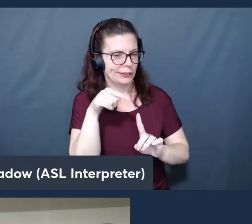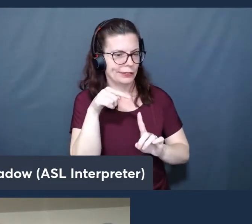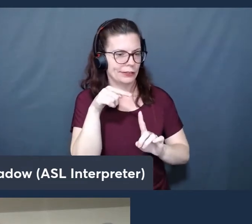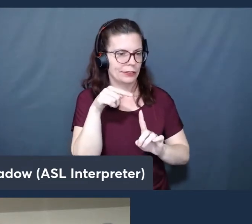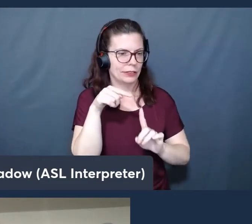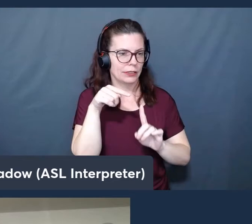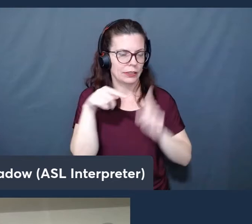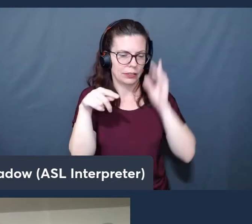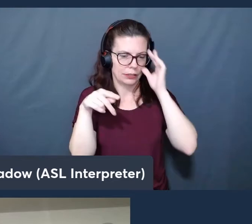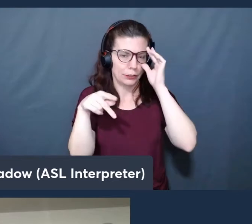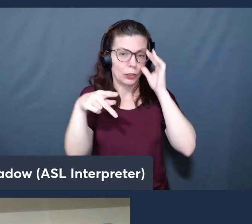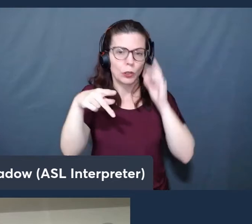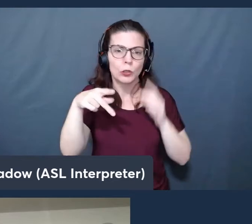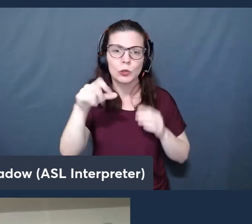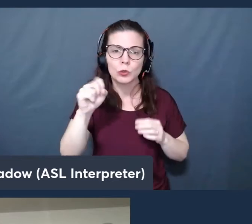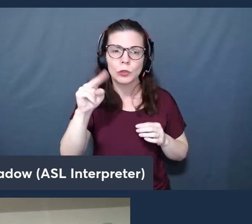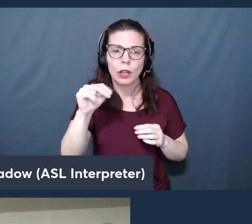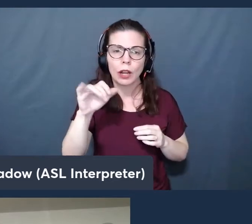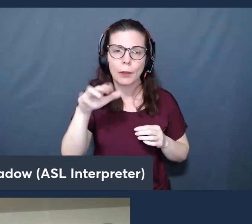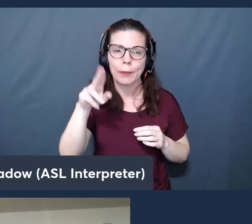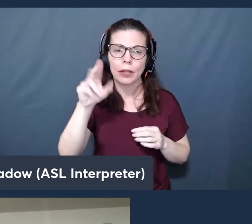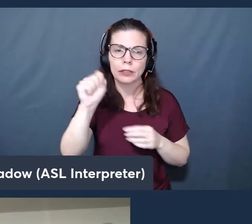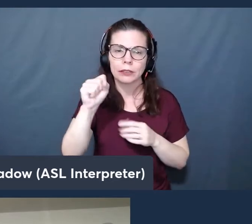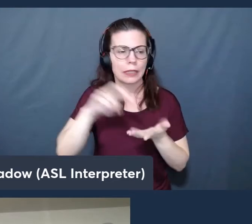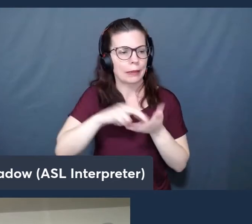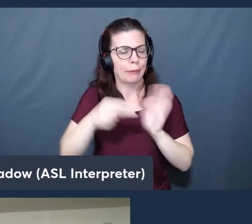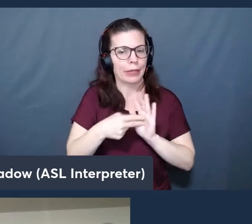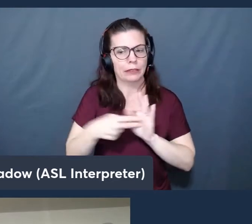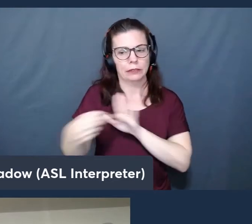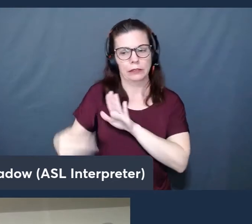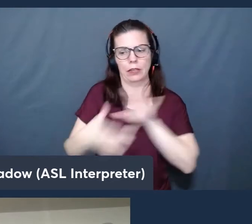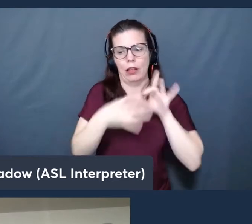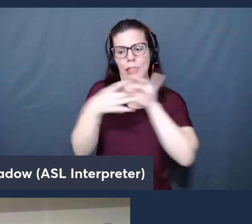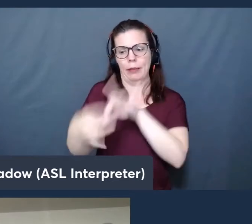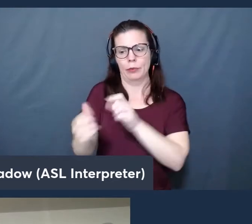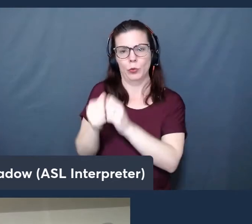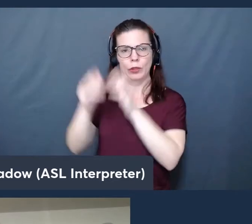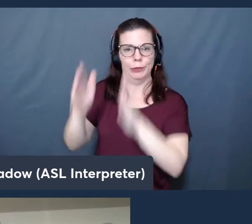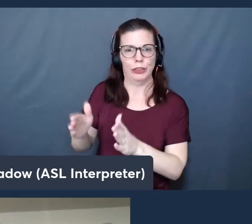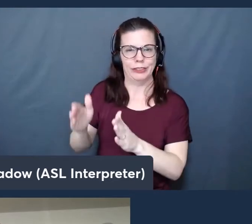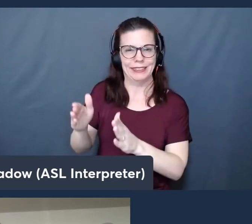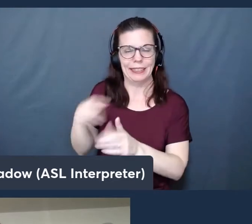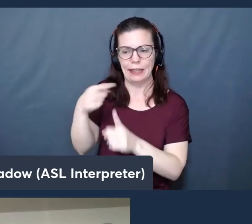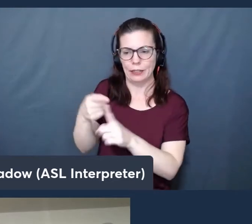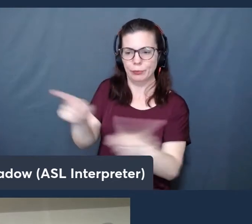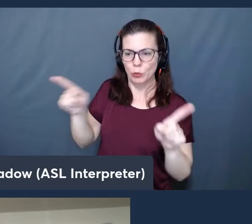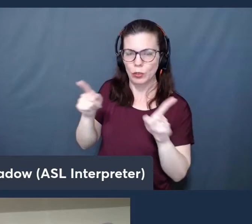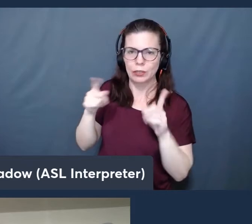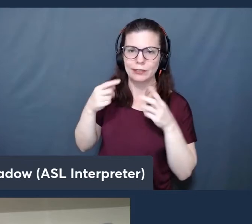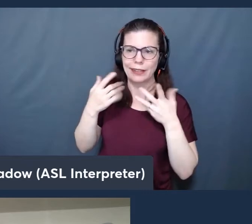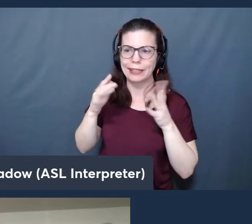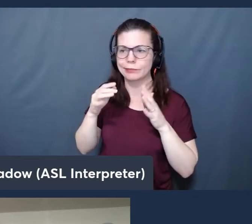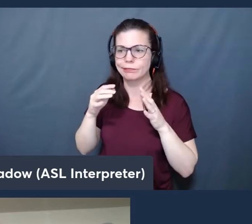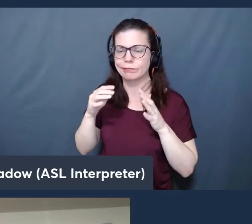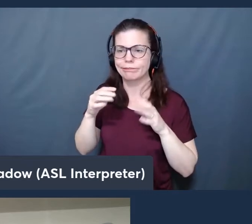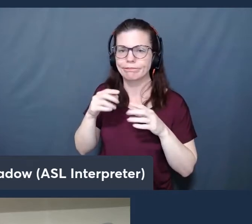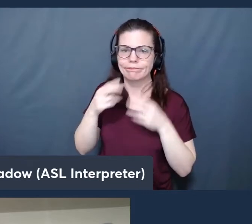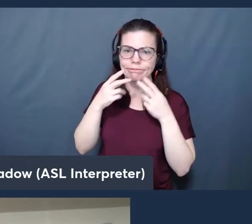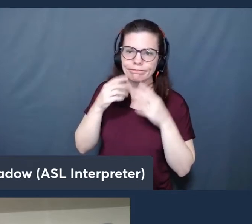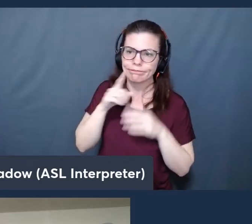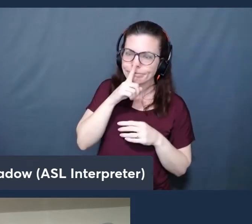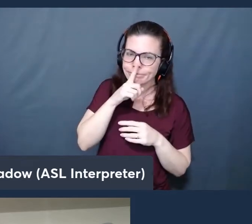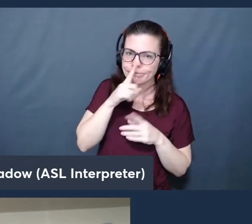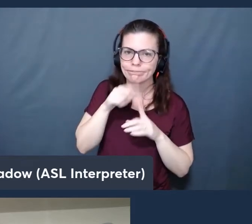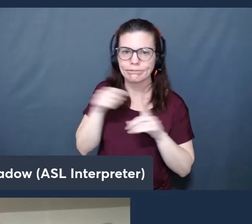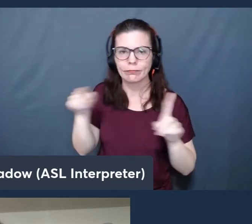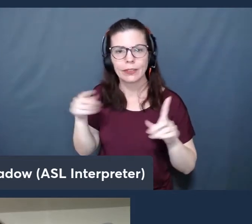pseudonymous data. So the data which should not be identified to a person. The re-identification is like when you somehow have a